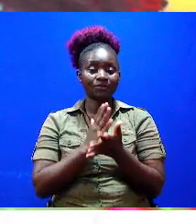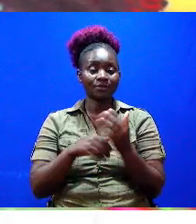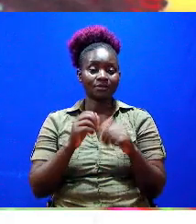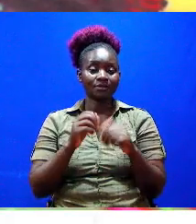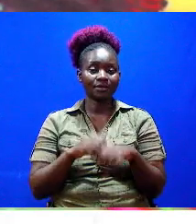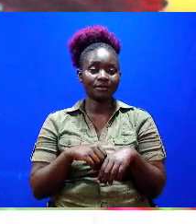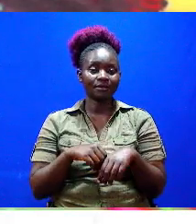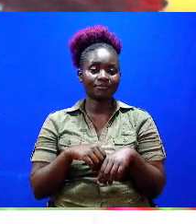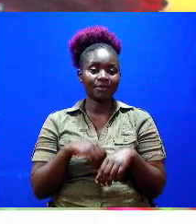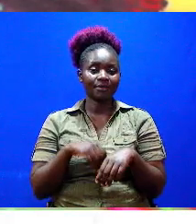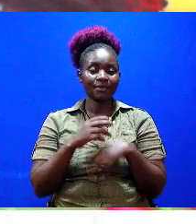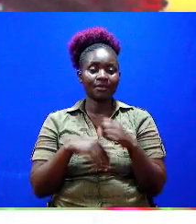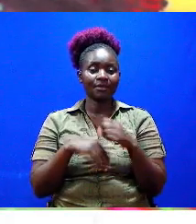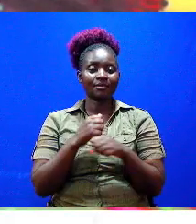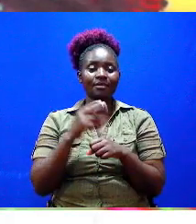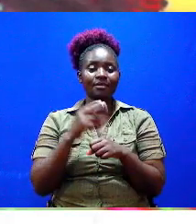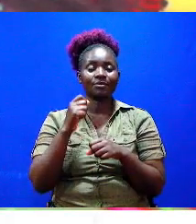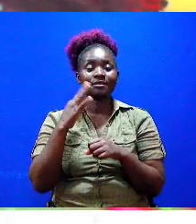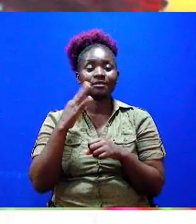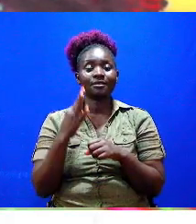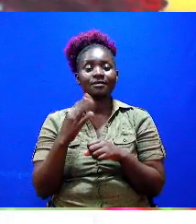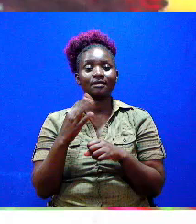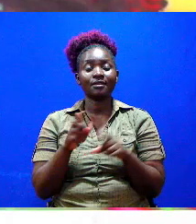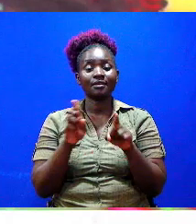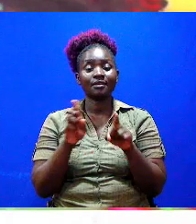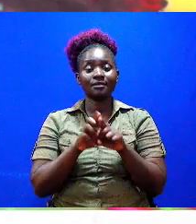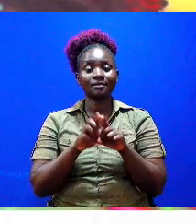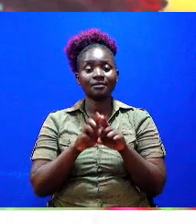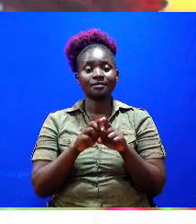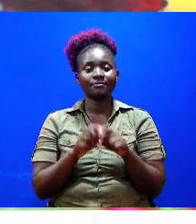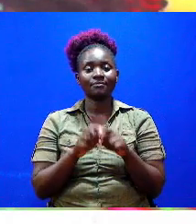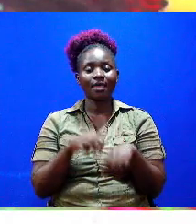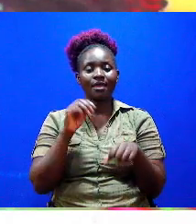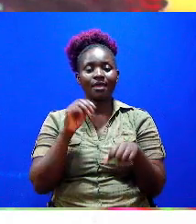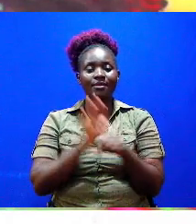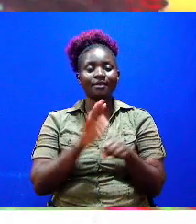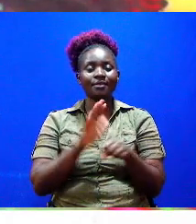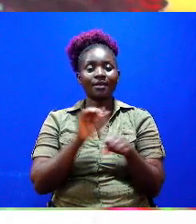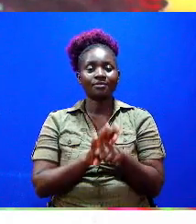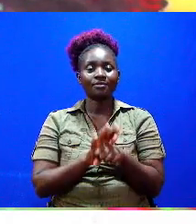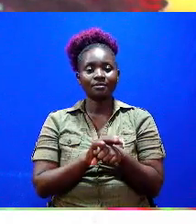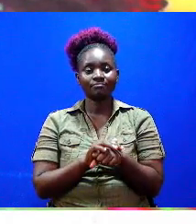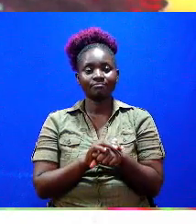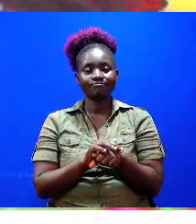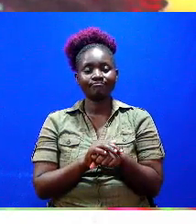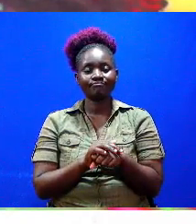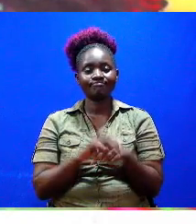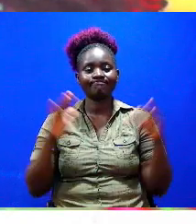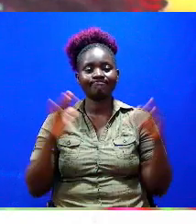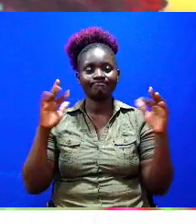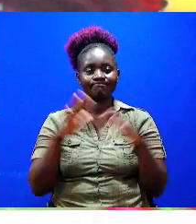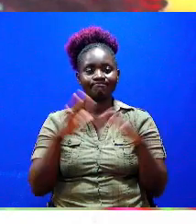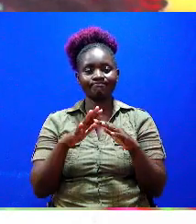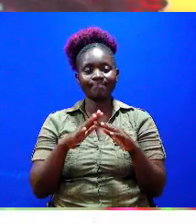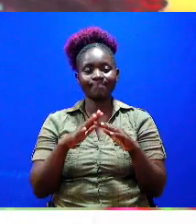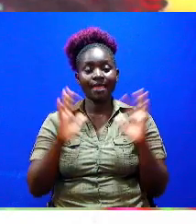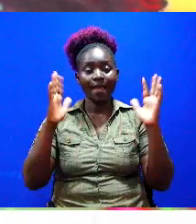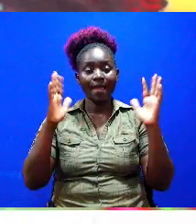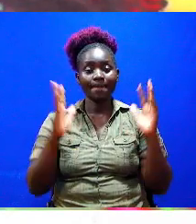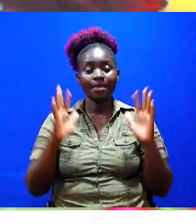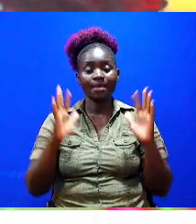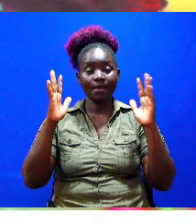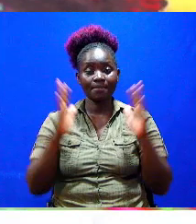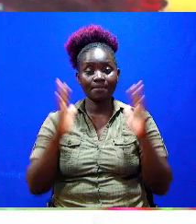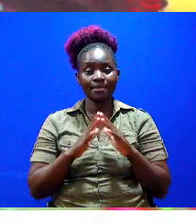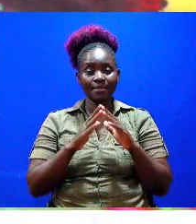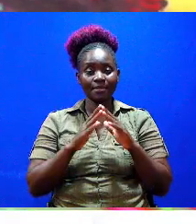yo mwaka oli anyara kobago goeta nonya nabo nigo abange babwatere banyara kobago ikira na sense mi banyara kobago chingira koko kera ama